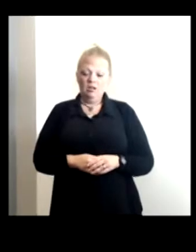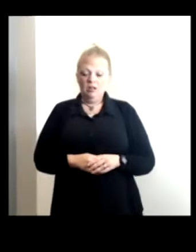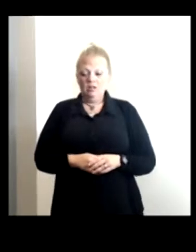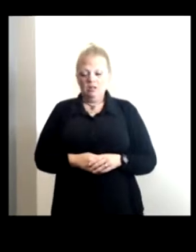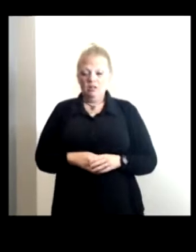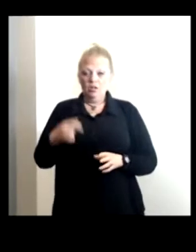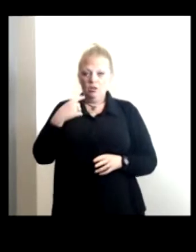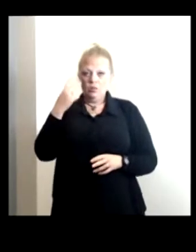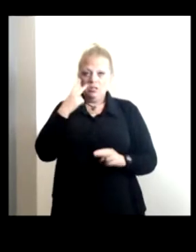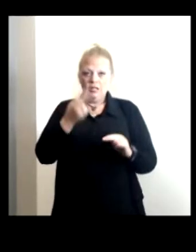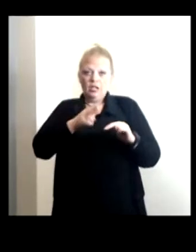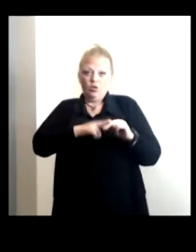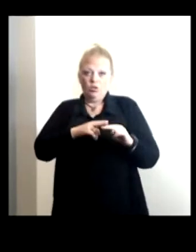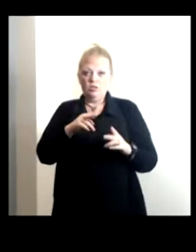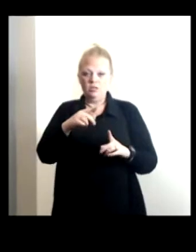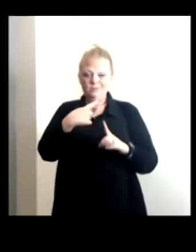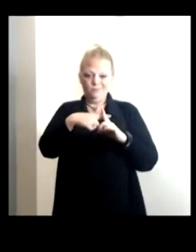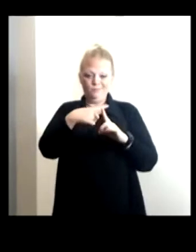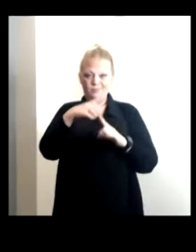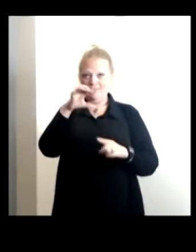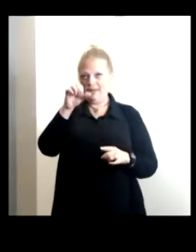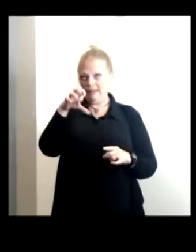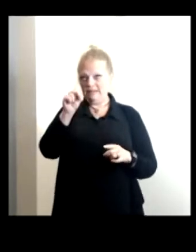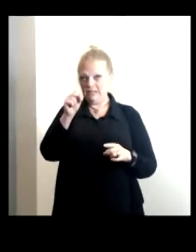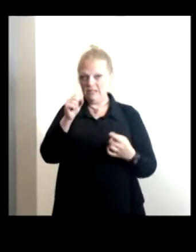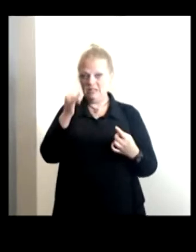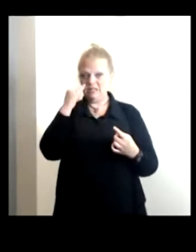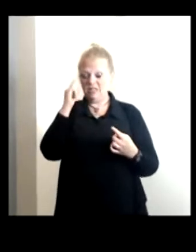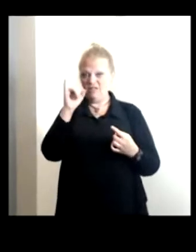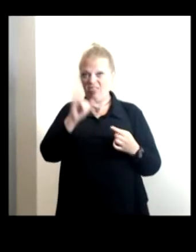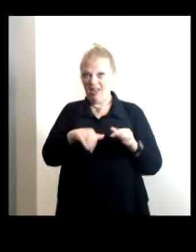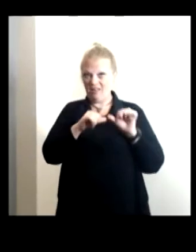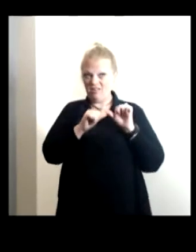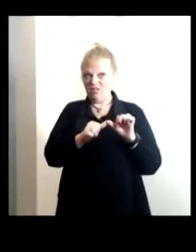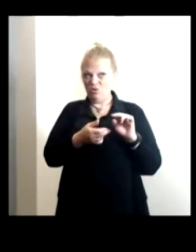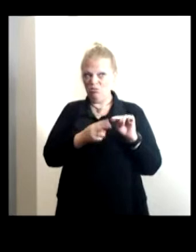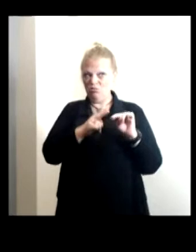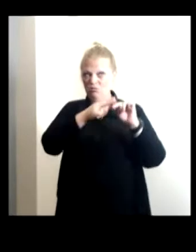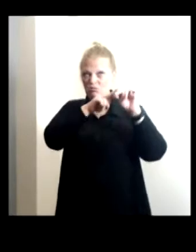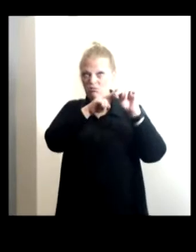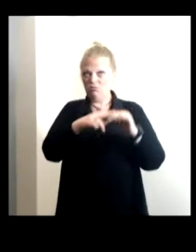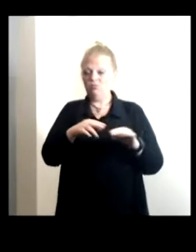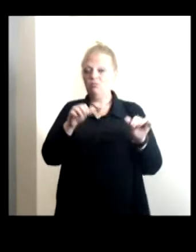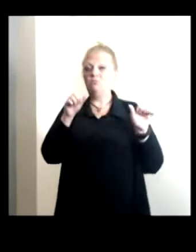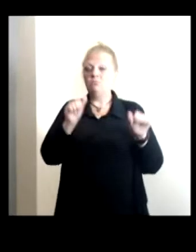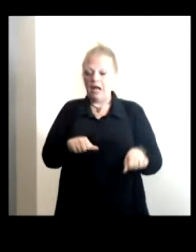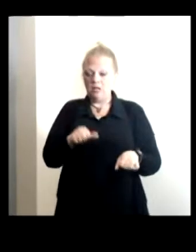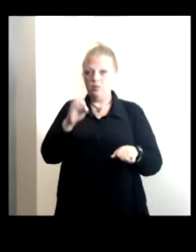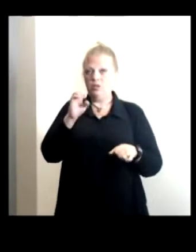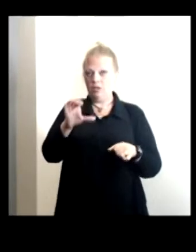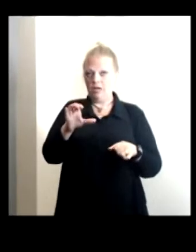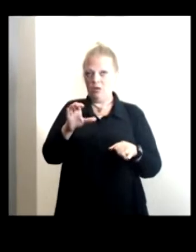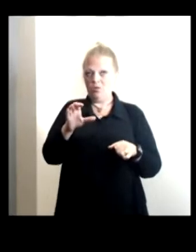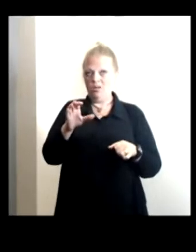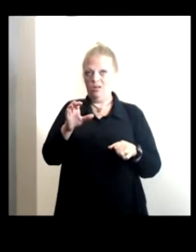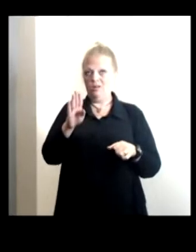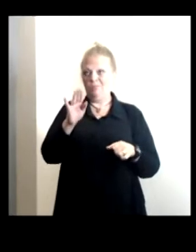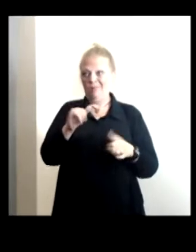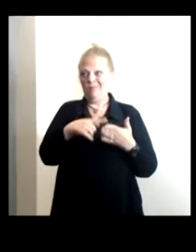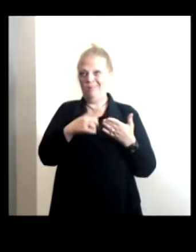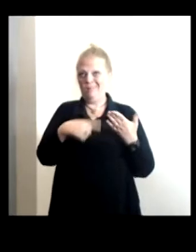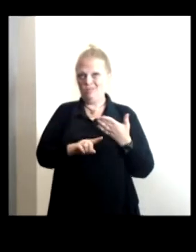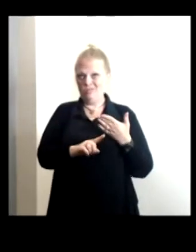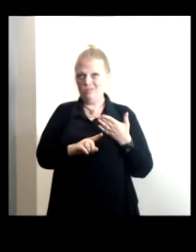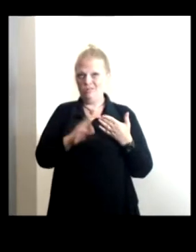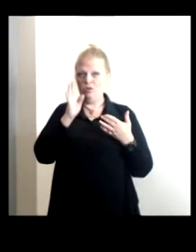we are seeing an increase in cases, and if that case increase continues, it's possible Erie County by next week will actually be up again